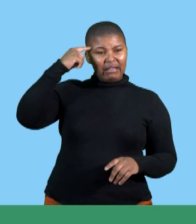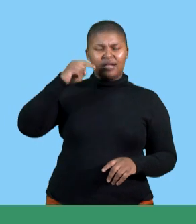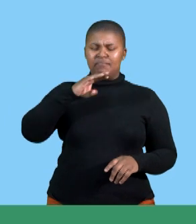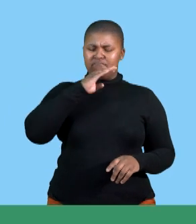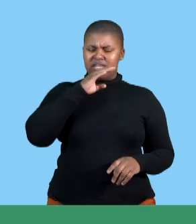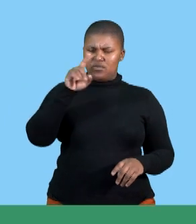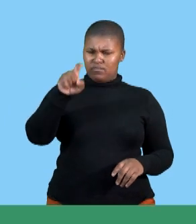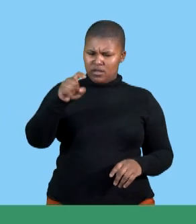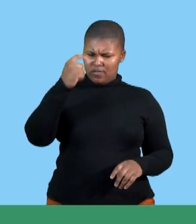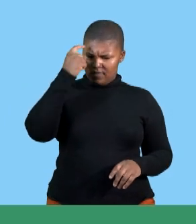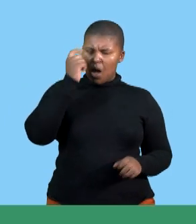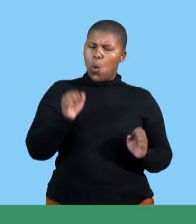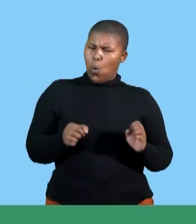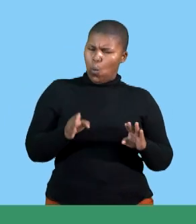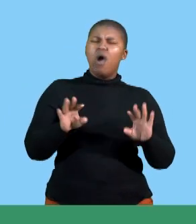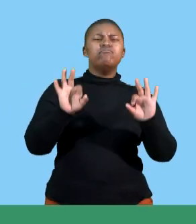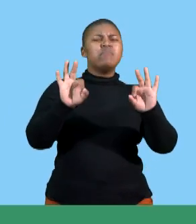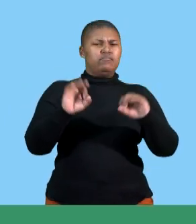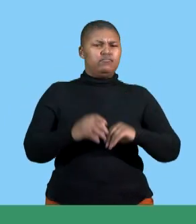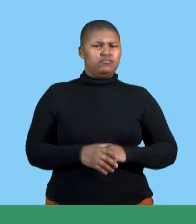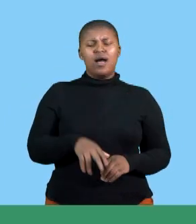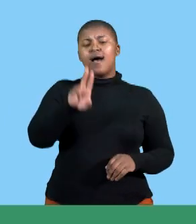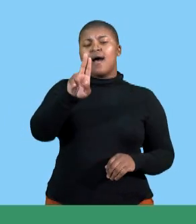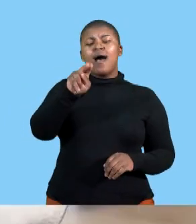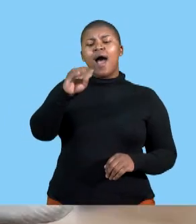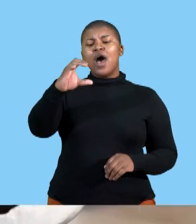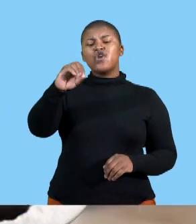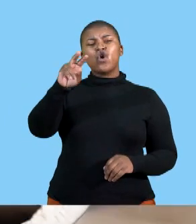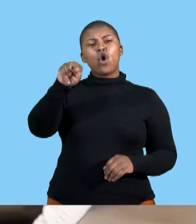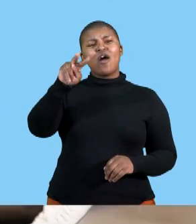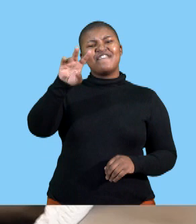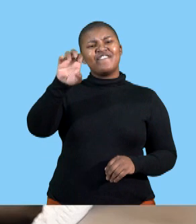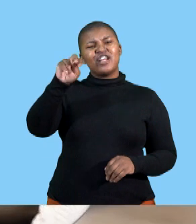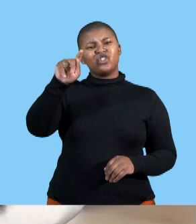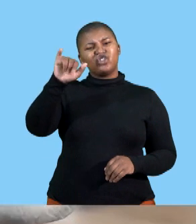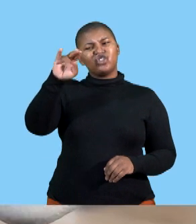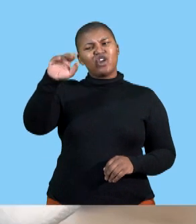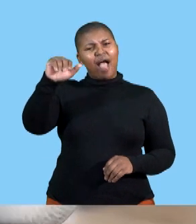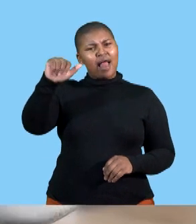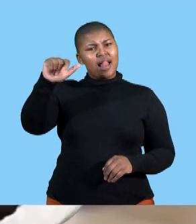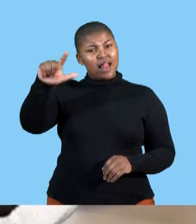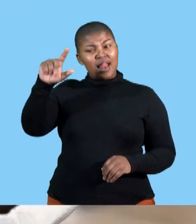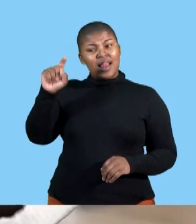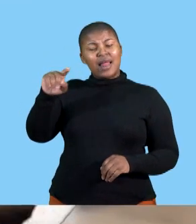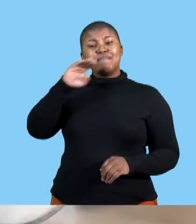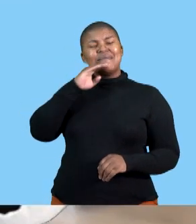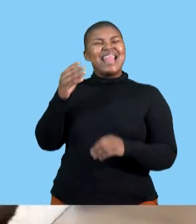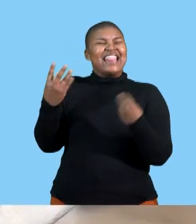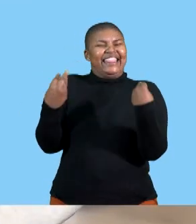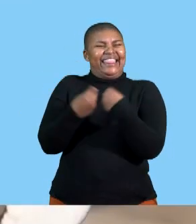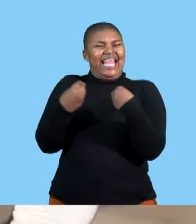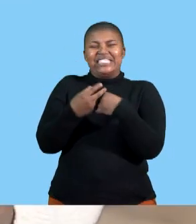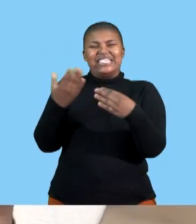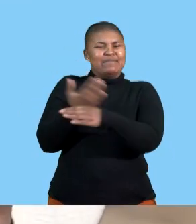unconventional and original. So what is unconventional? Again, it's being creative, actually thinking things that has never been thought